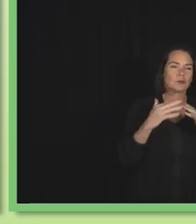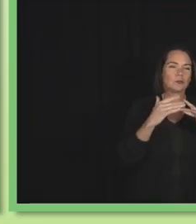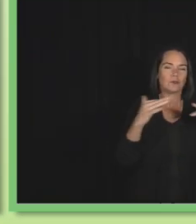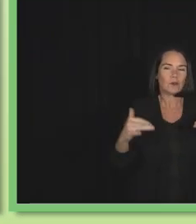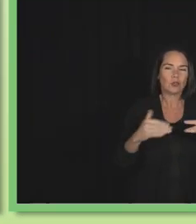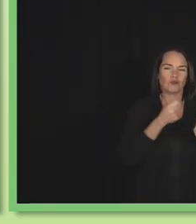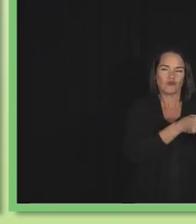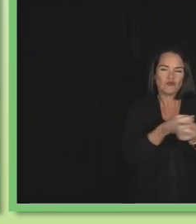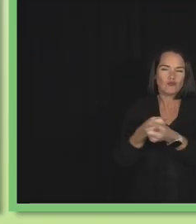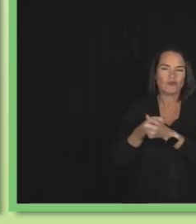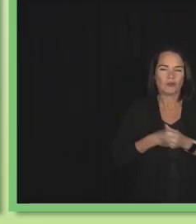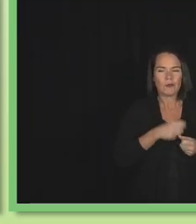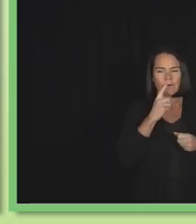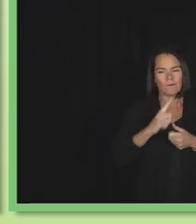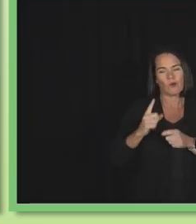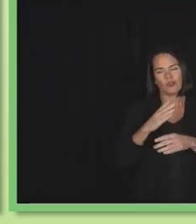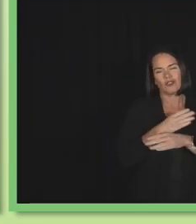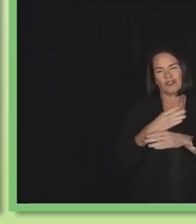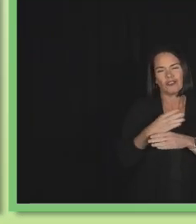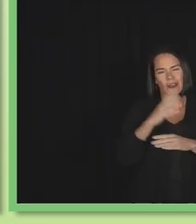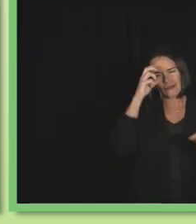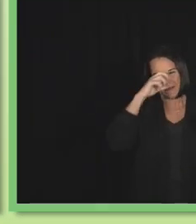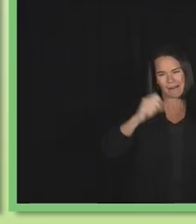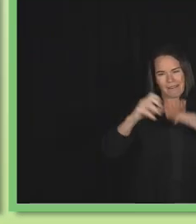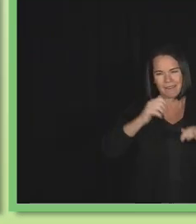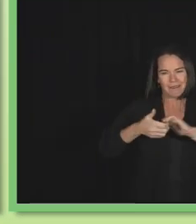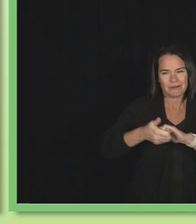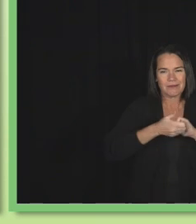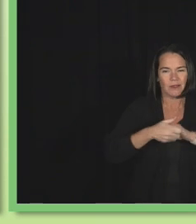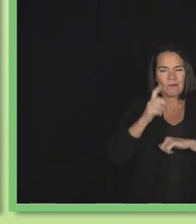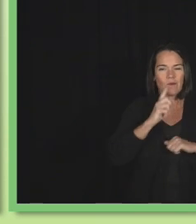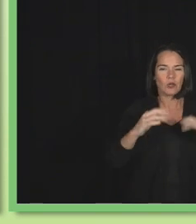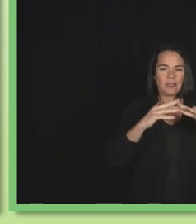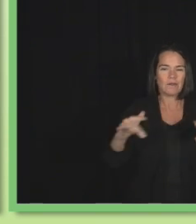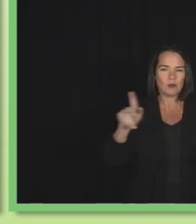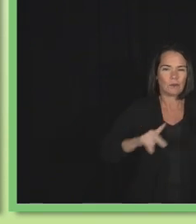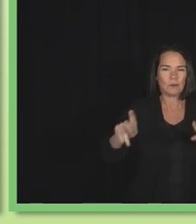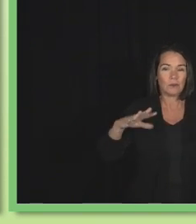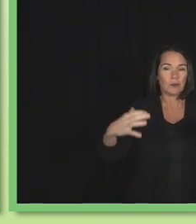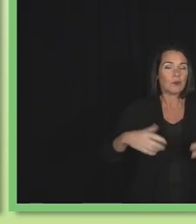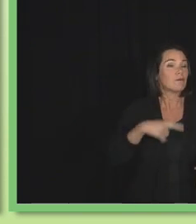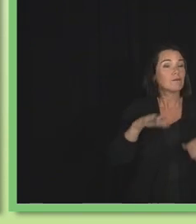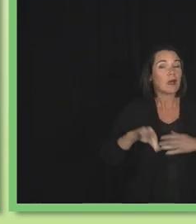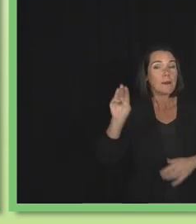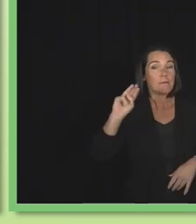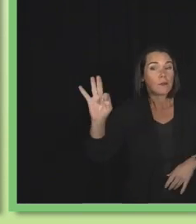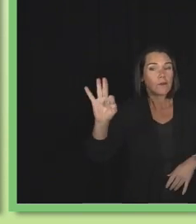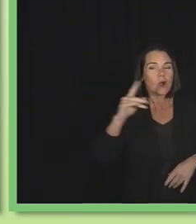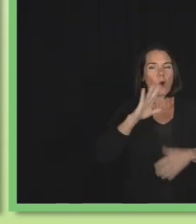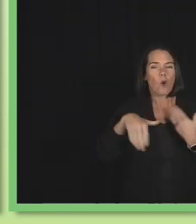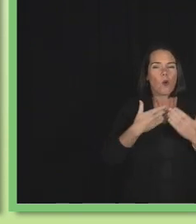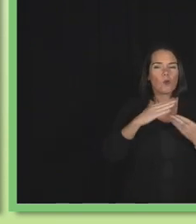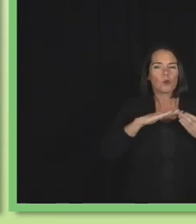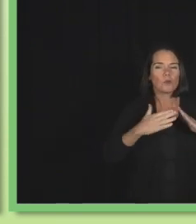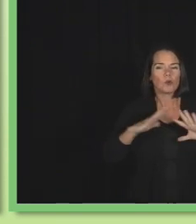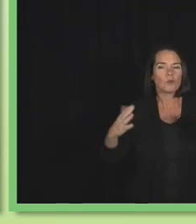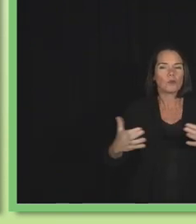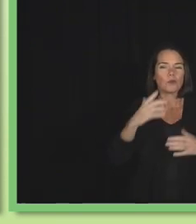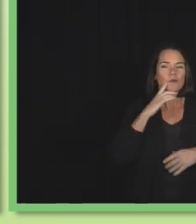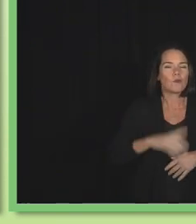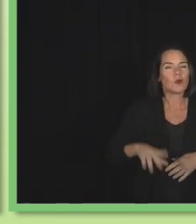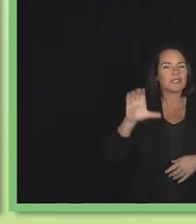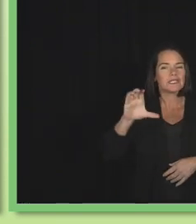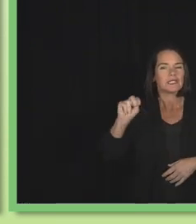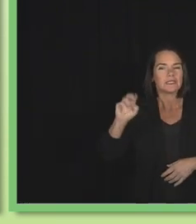learning, mentorship, friendship, and collaborative idea exchange. You can find Merge Forward and all the community groups on the CNCF community